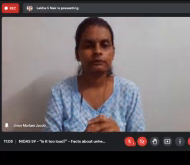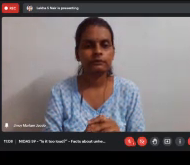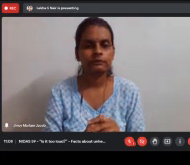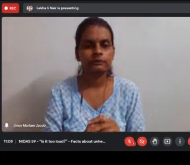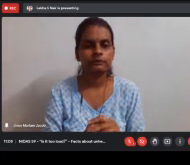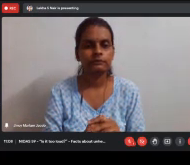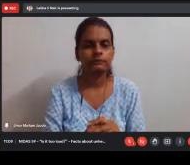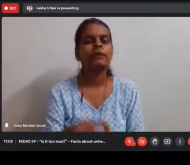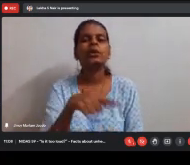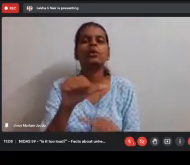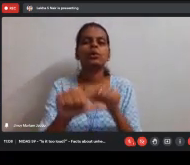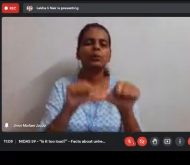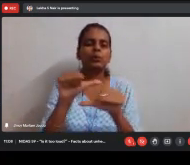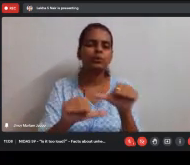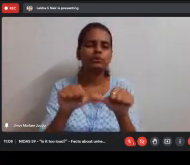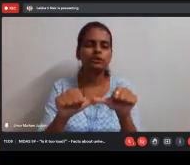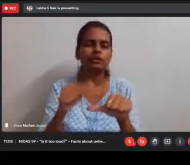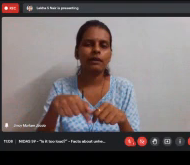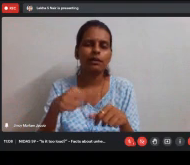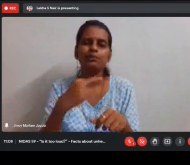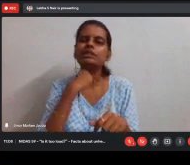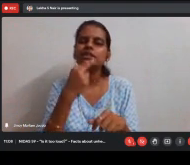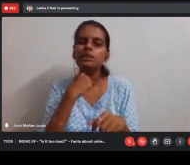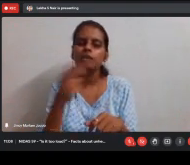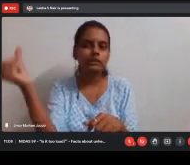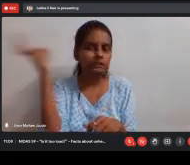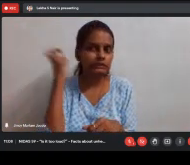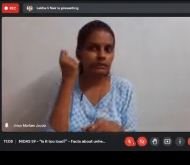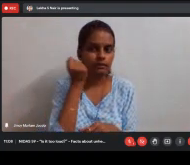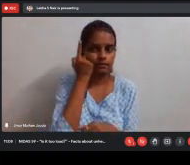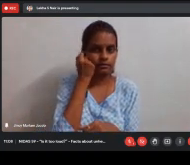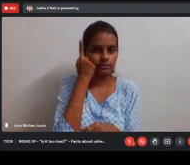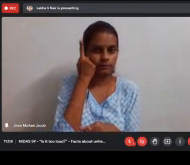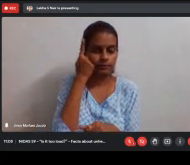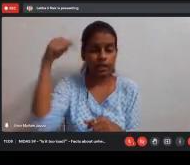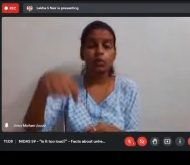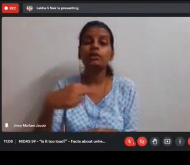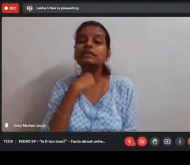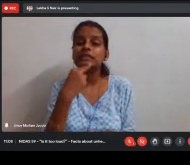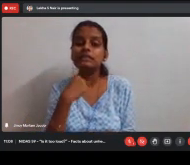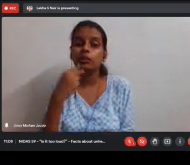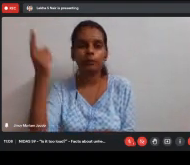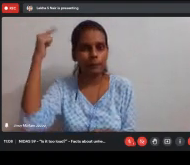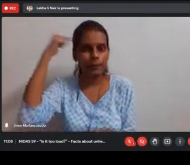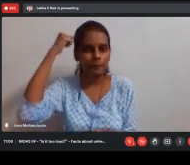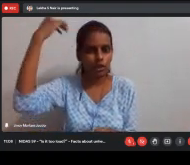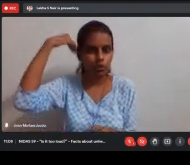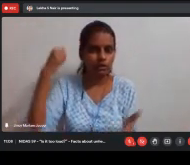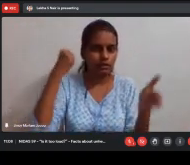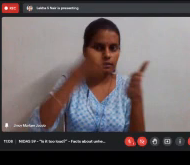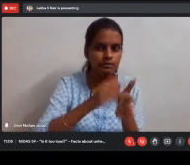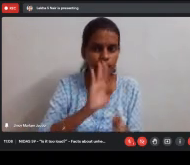the electrical signal to the brain, which interprets the messages as sounds that we recognize and understand.